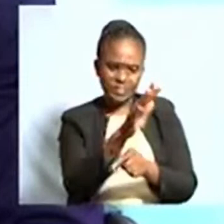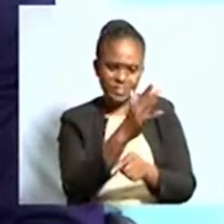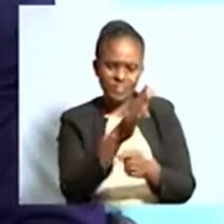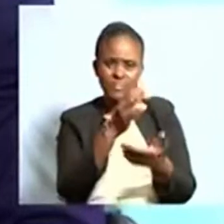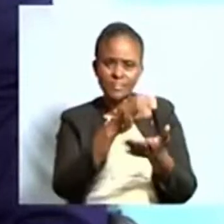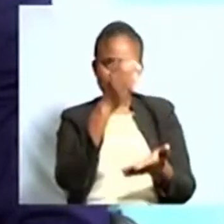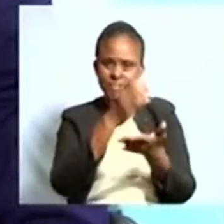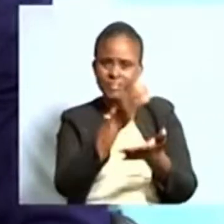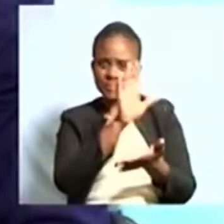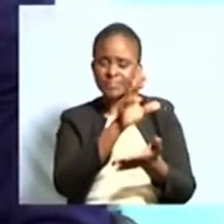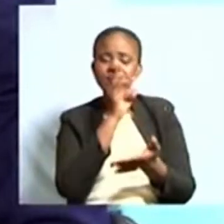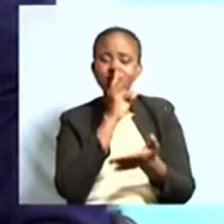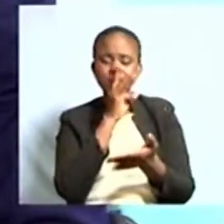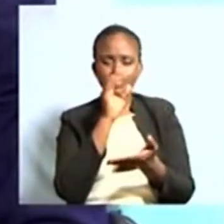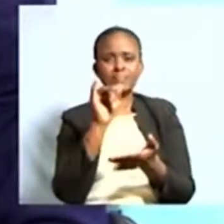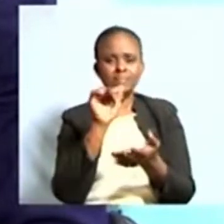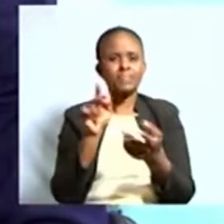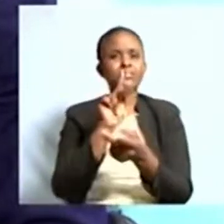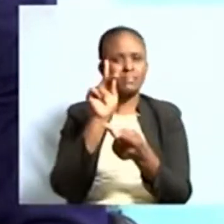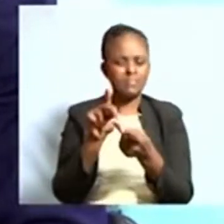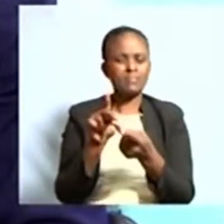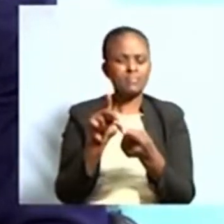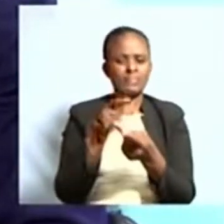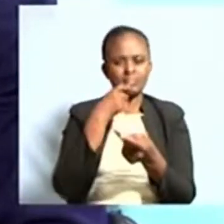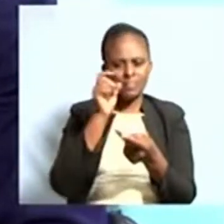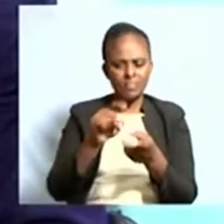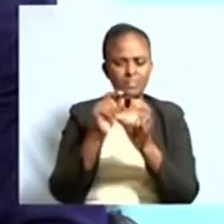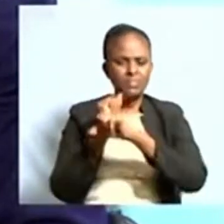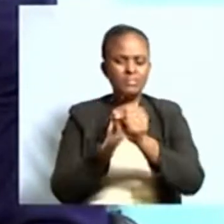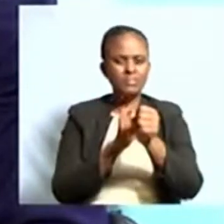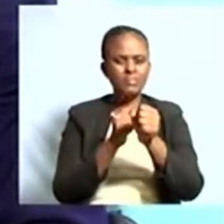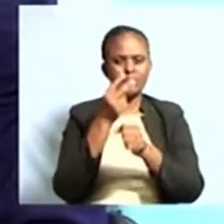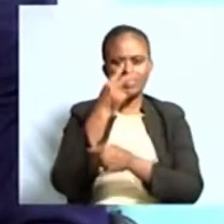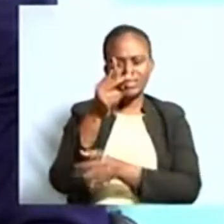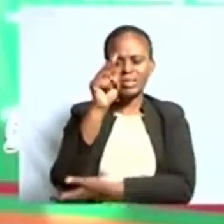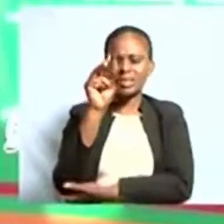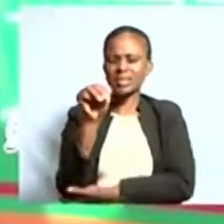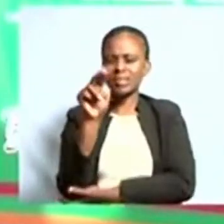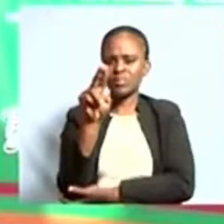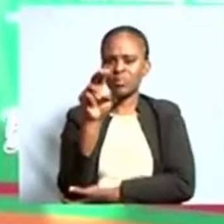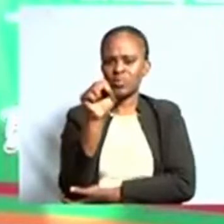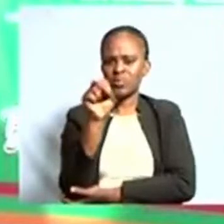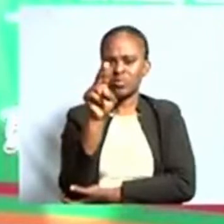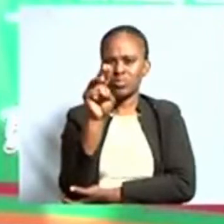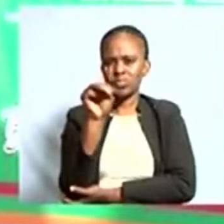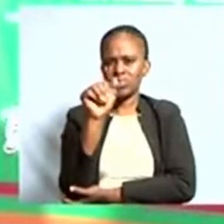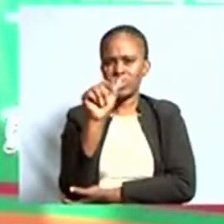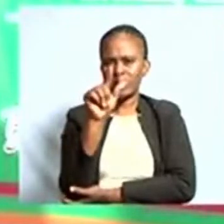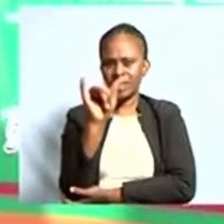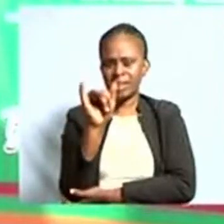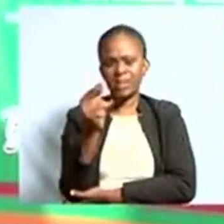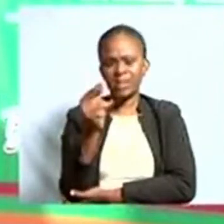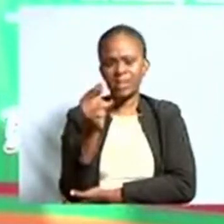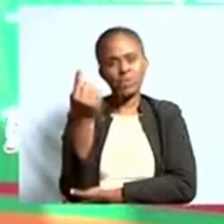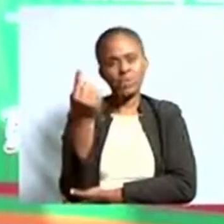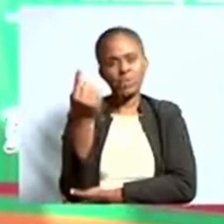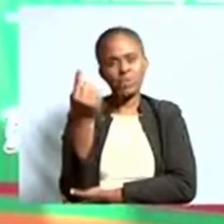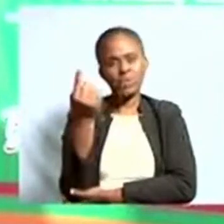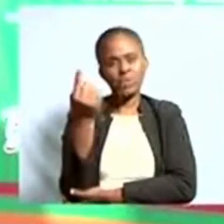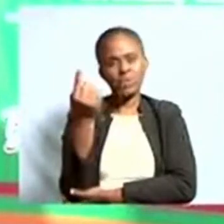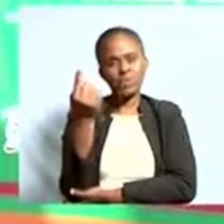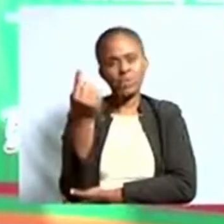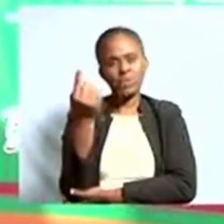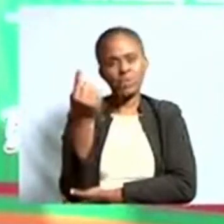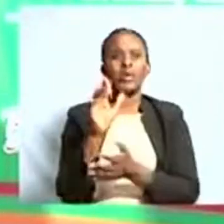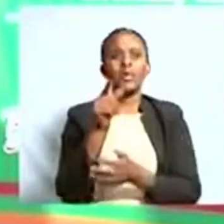of water? Exactly. You see, Mr. Msumari, one, the owners of this